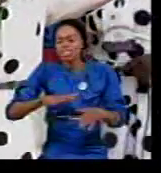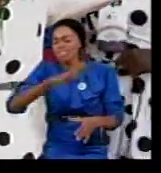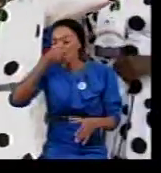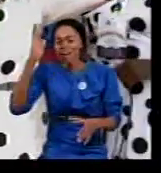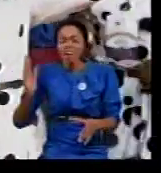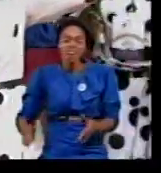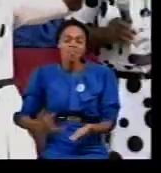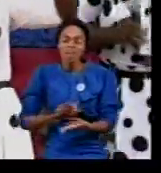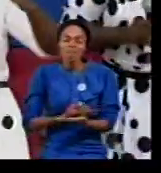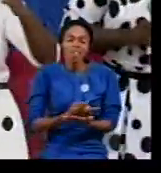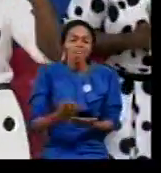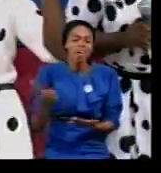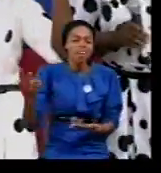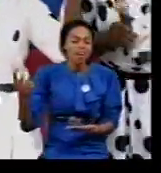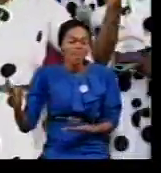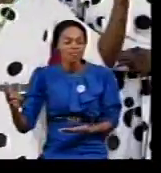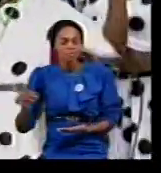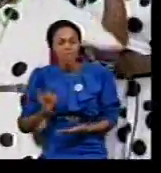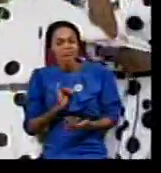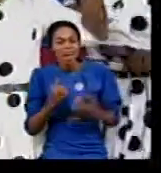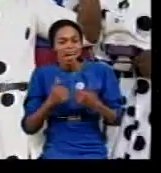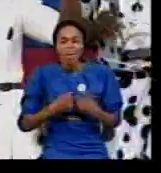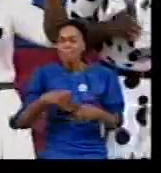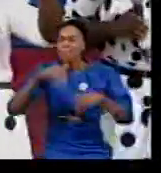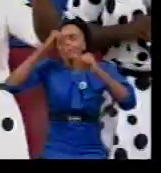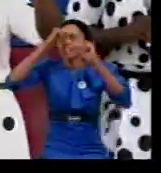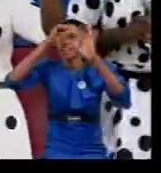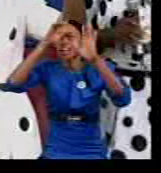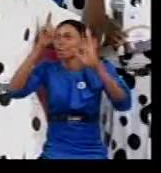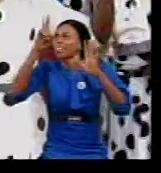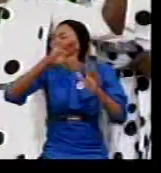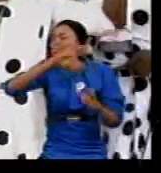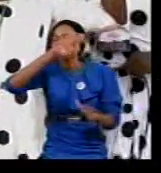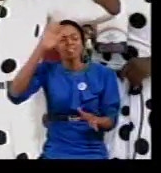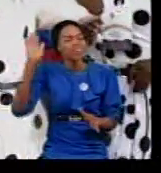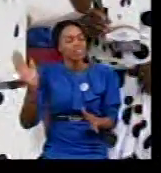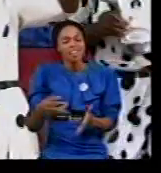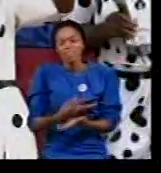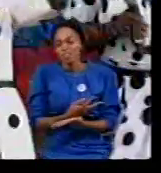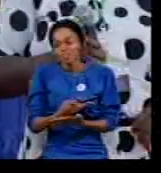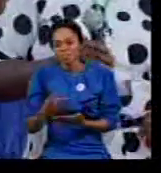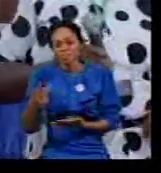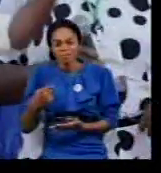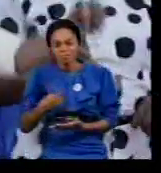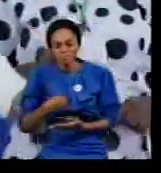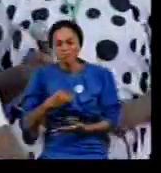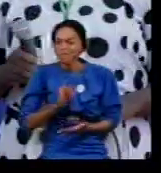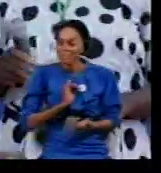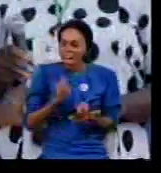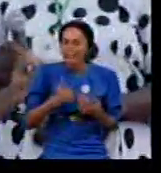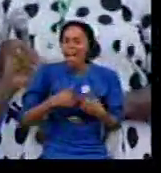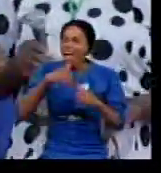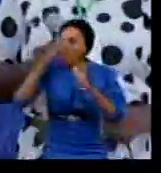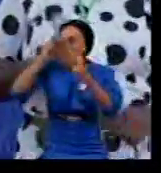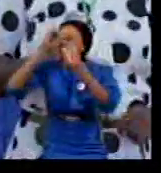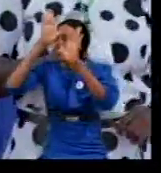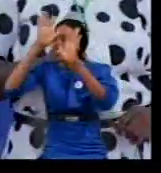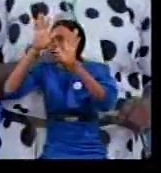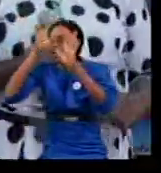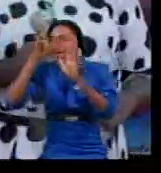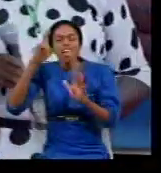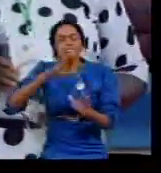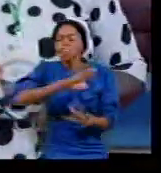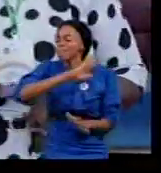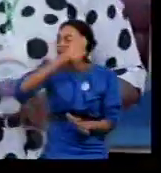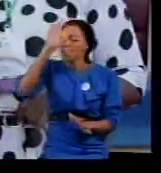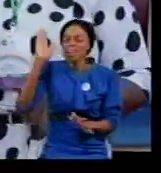assurance. Number one, look at your own salvation. You repented of sin, then you were born again, and then you became a new creature in Christ. The things you were not able